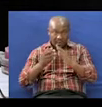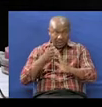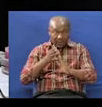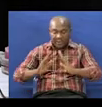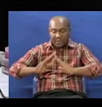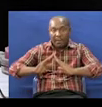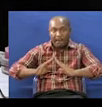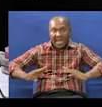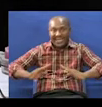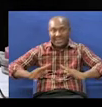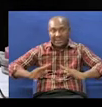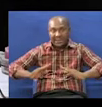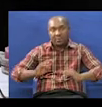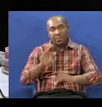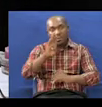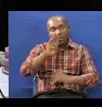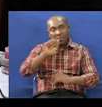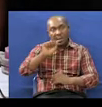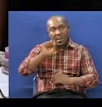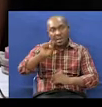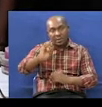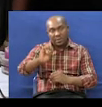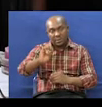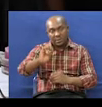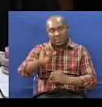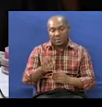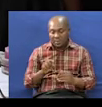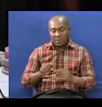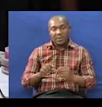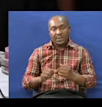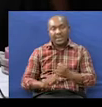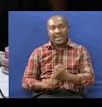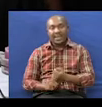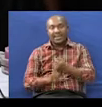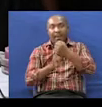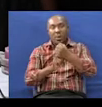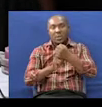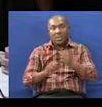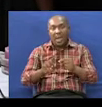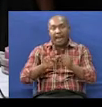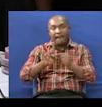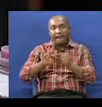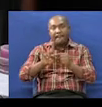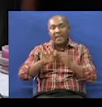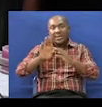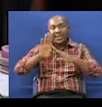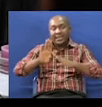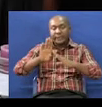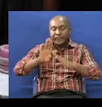base. Starting with a base. This normally support the Bunsen